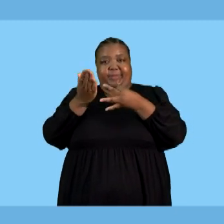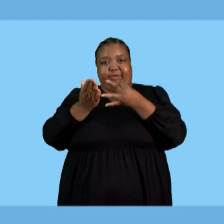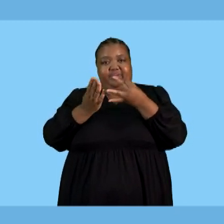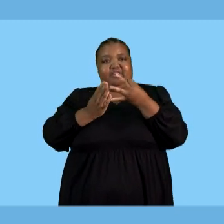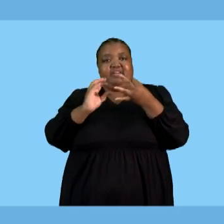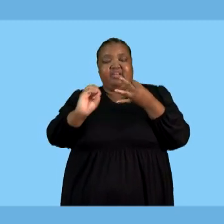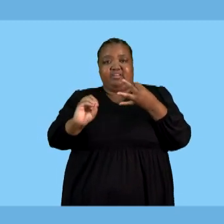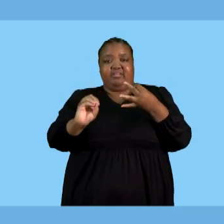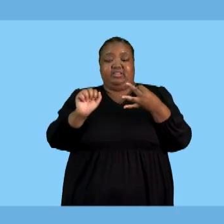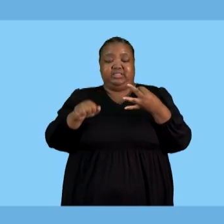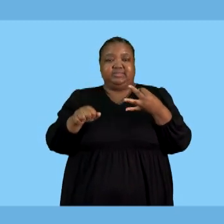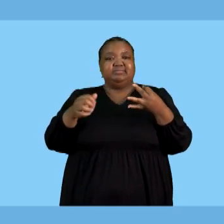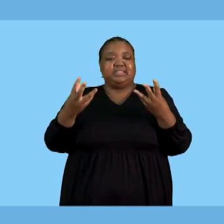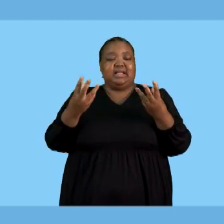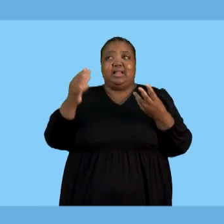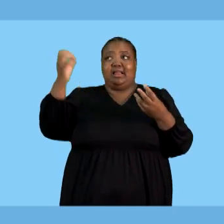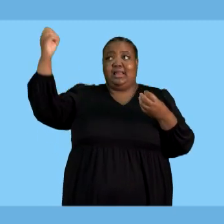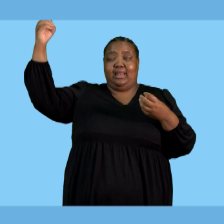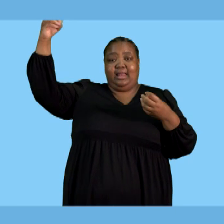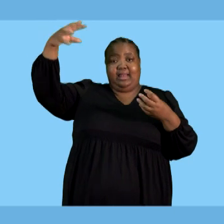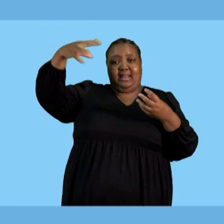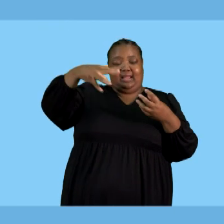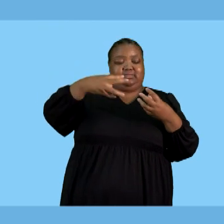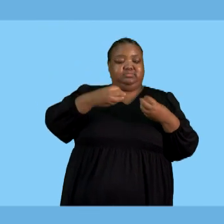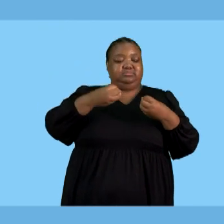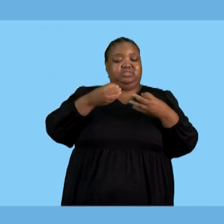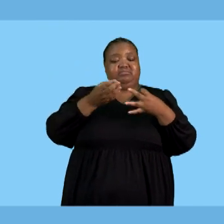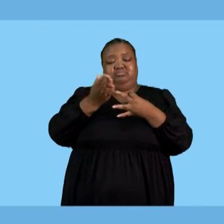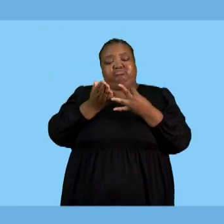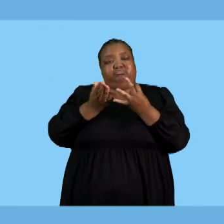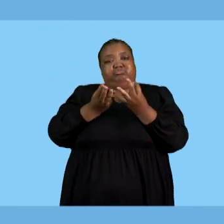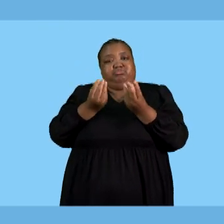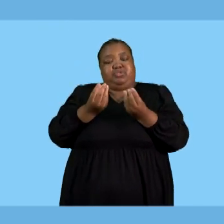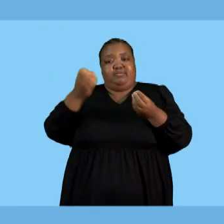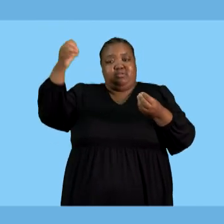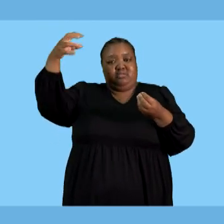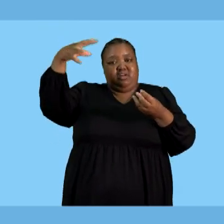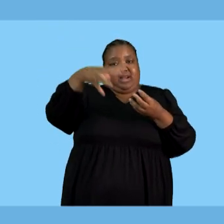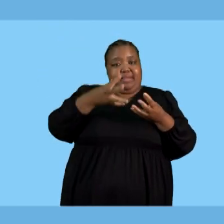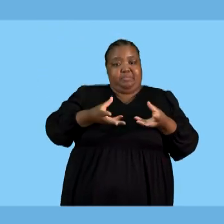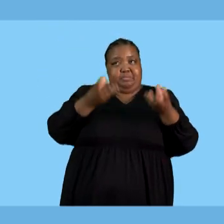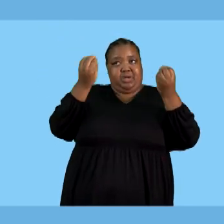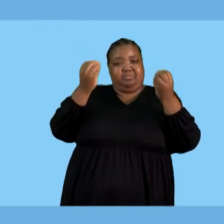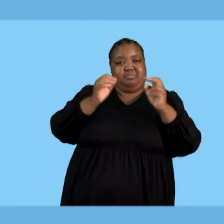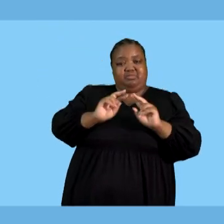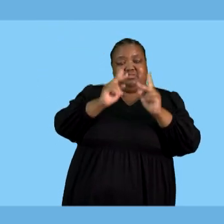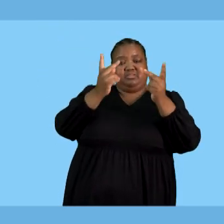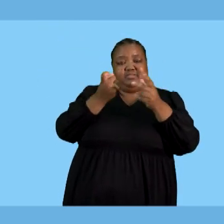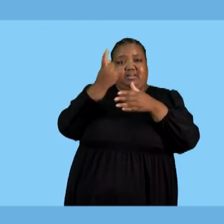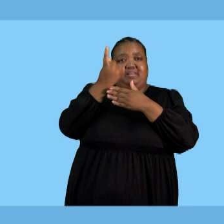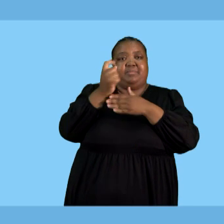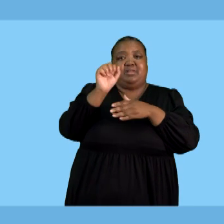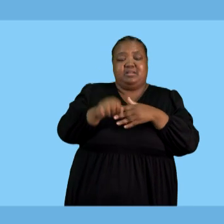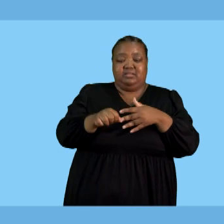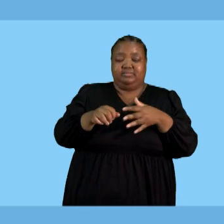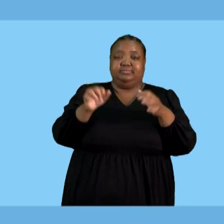that happen when light hits a surface or when light hits each of those different materials. So light, if it hits one